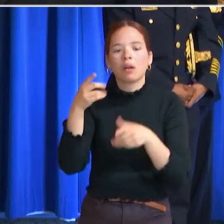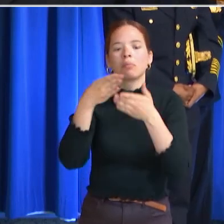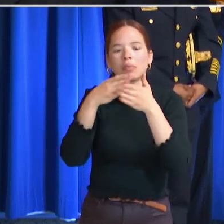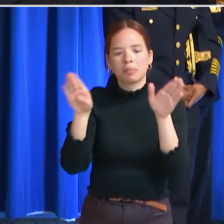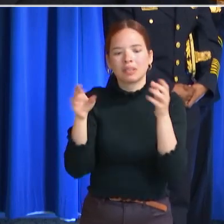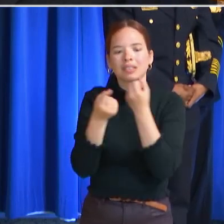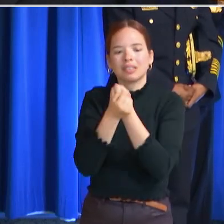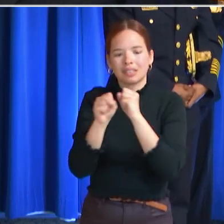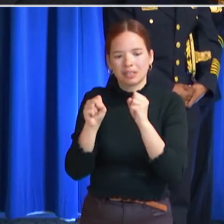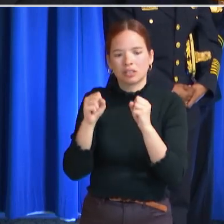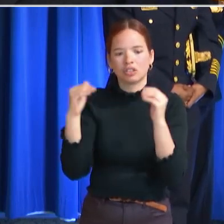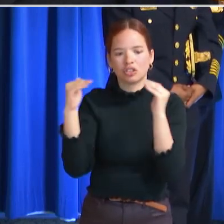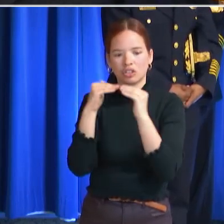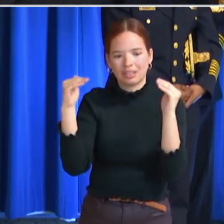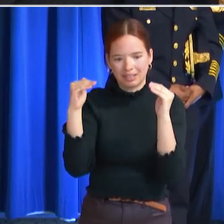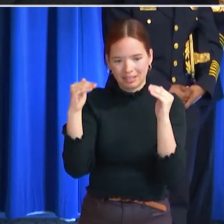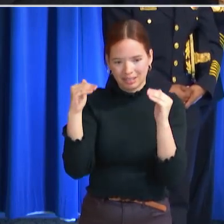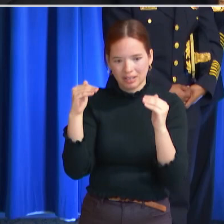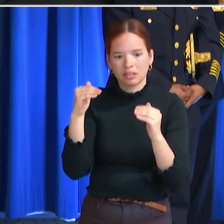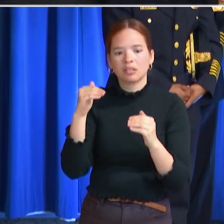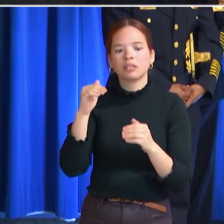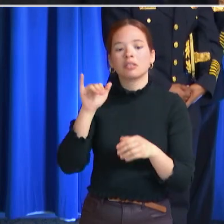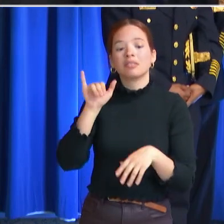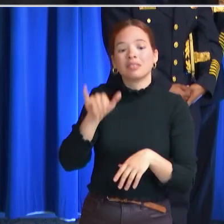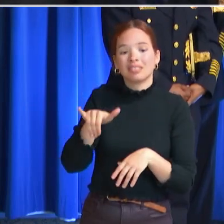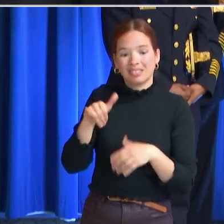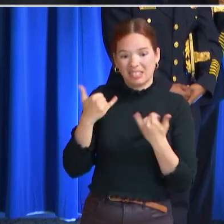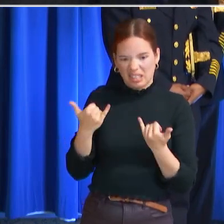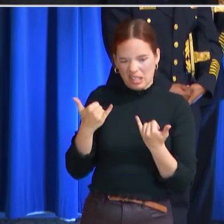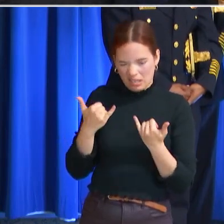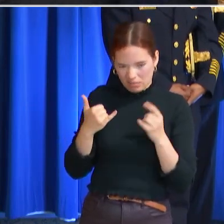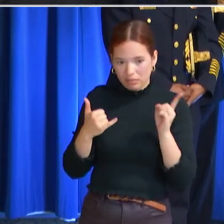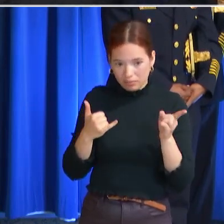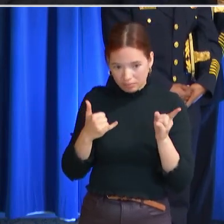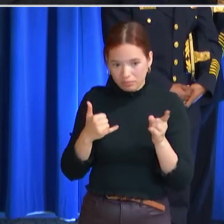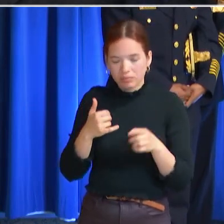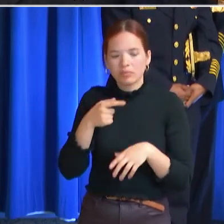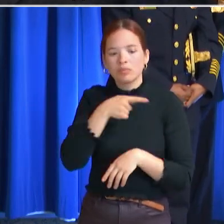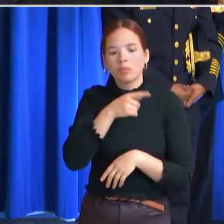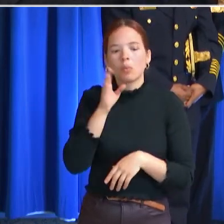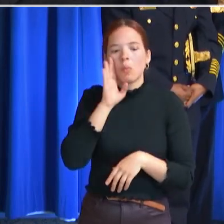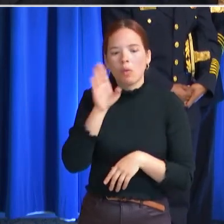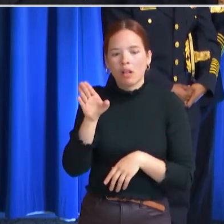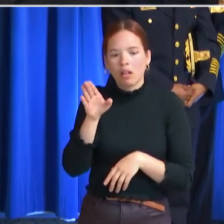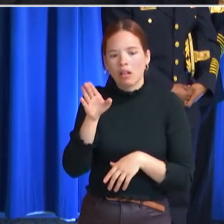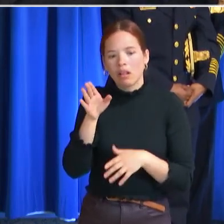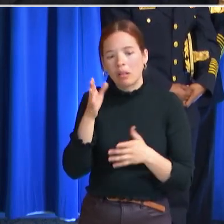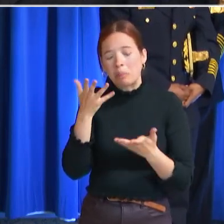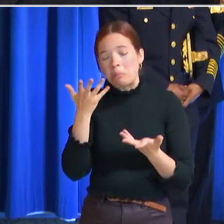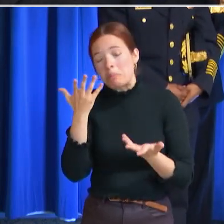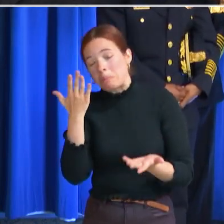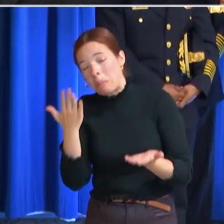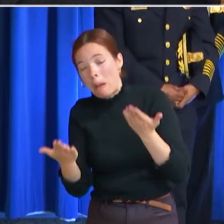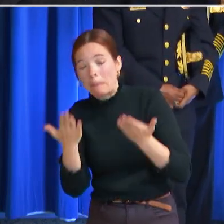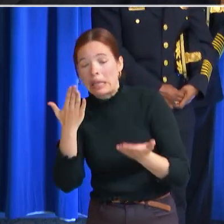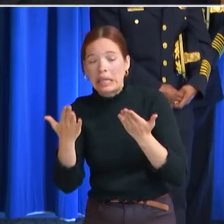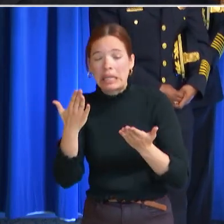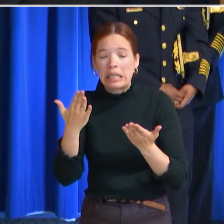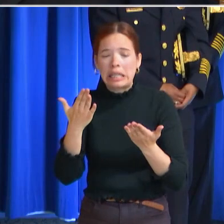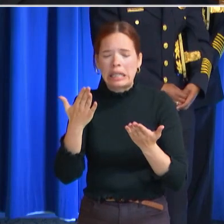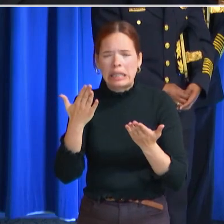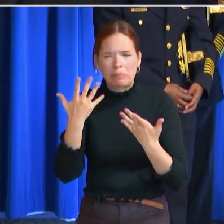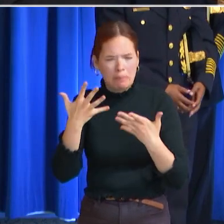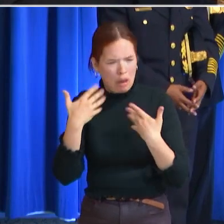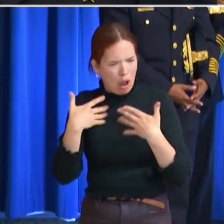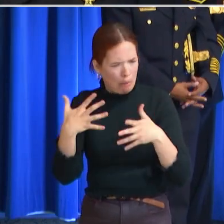of be our lead agency. We will release, actually, we have probably already released on a website.